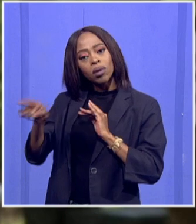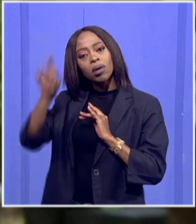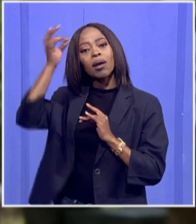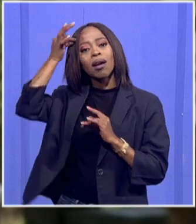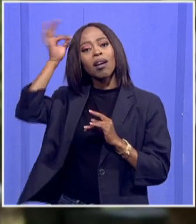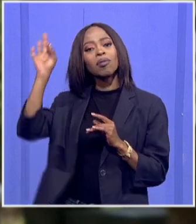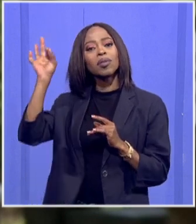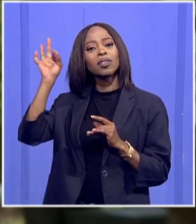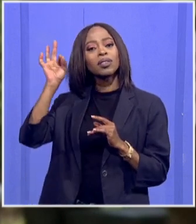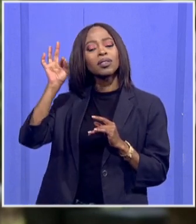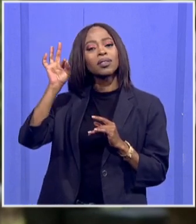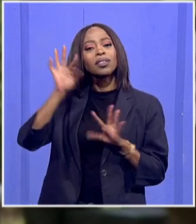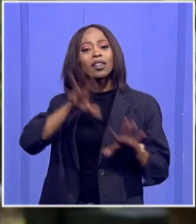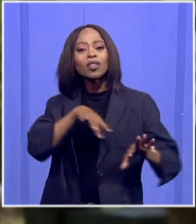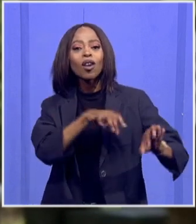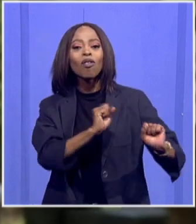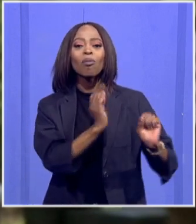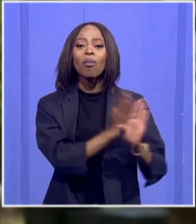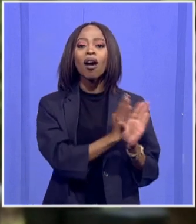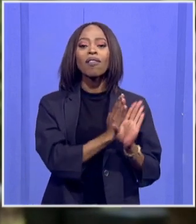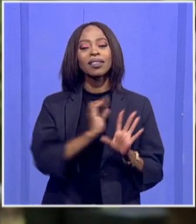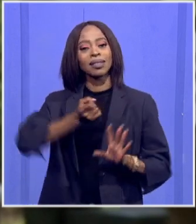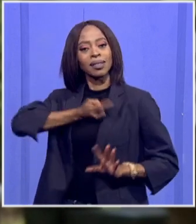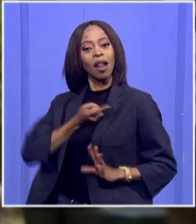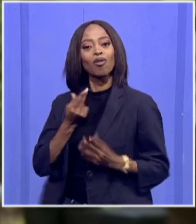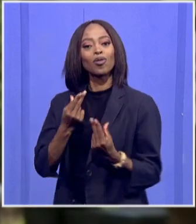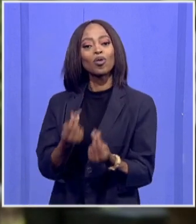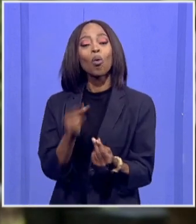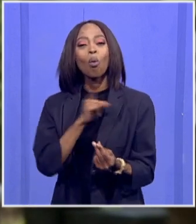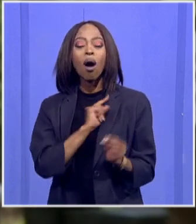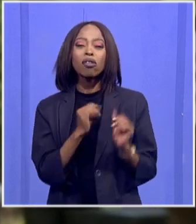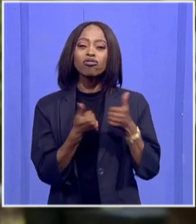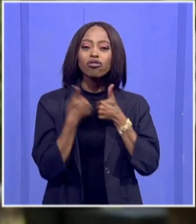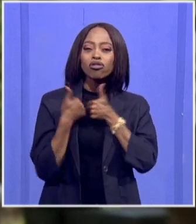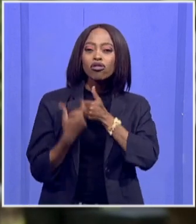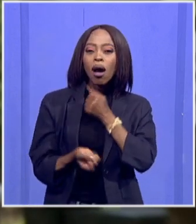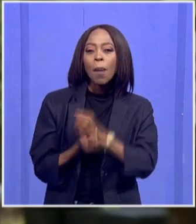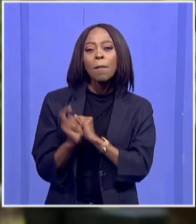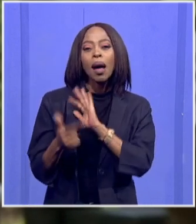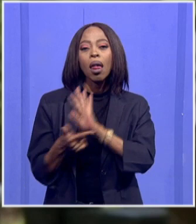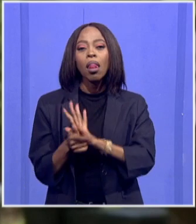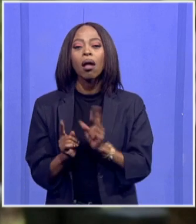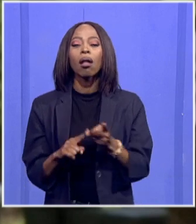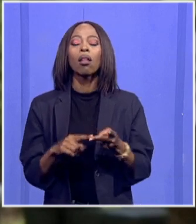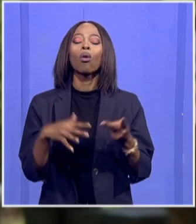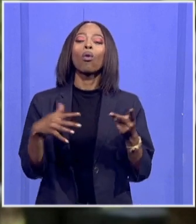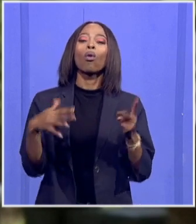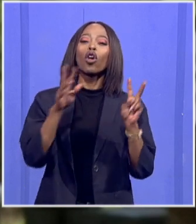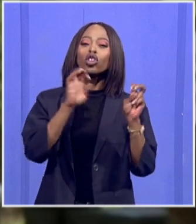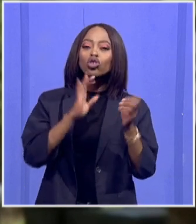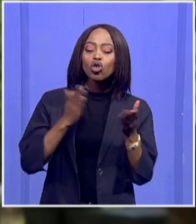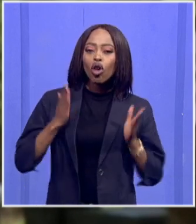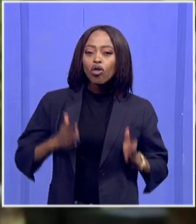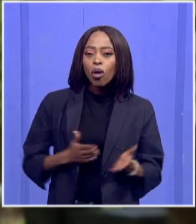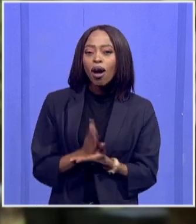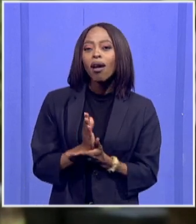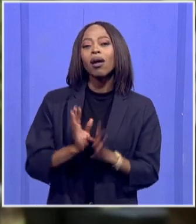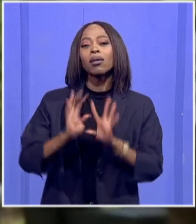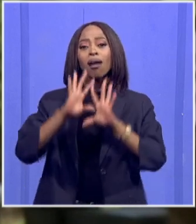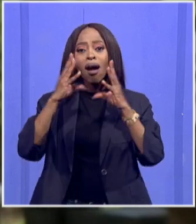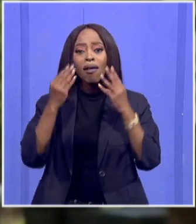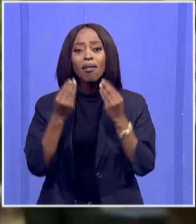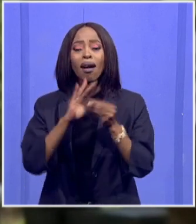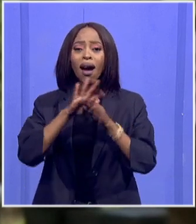from private ownership, so that if there's issue of illegality, there's an issue of human rights and so forth,